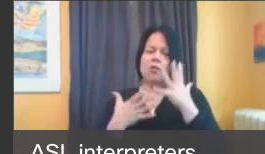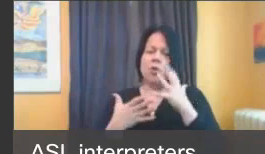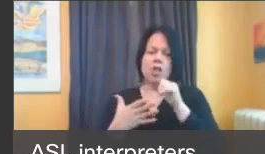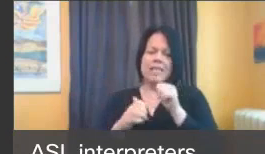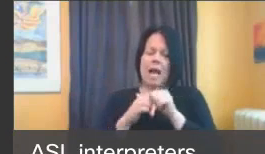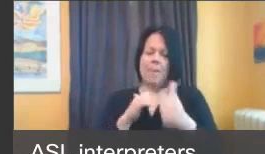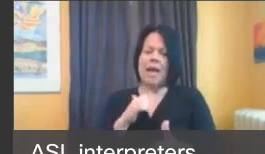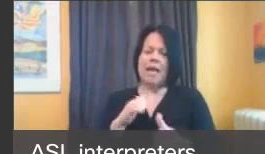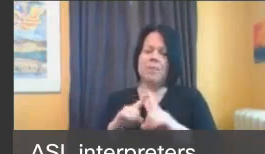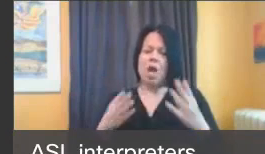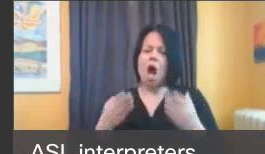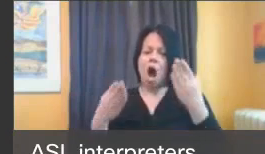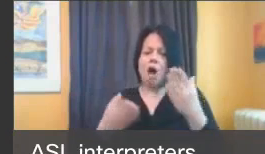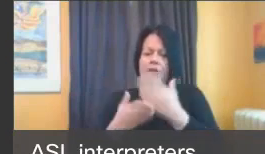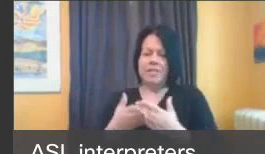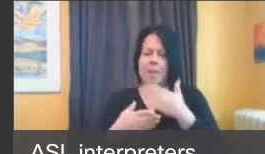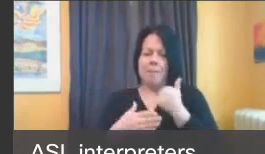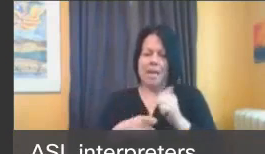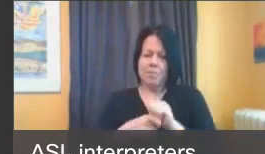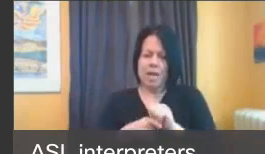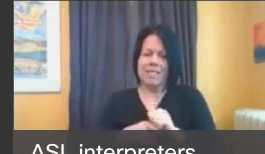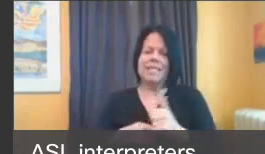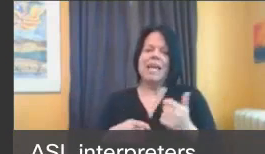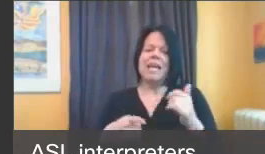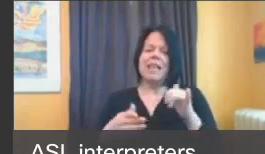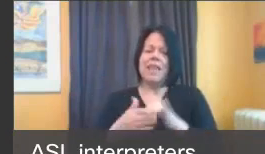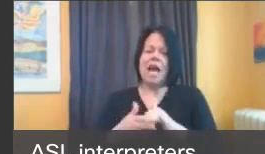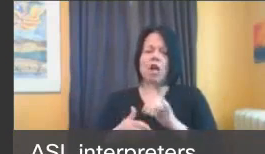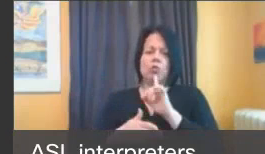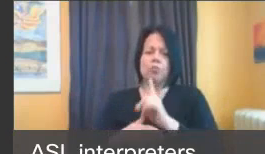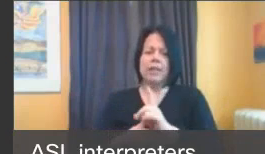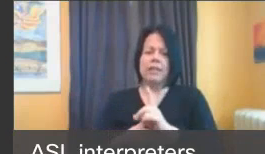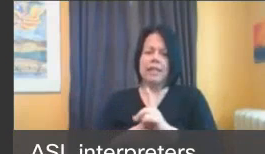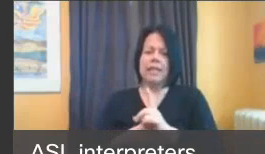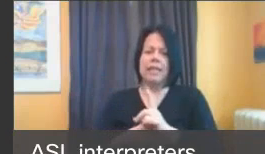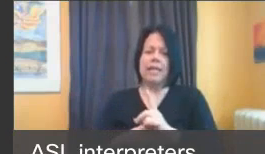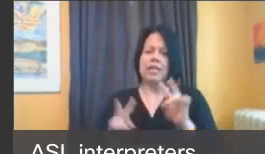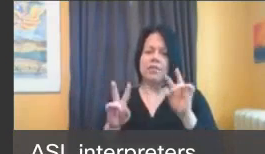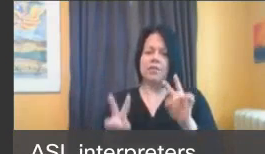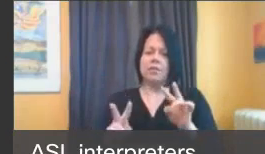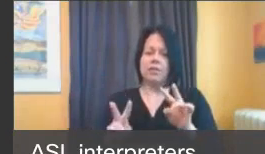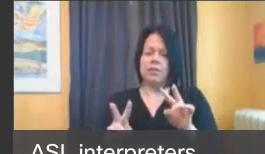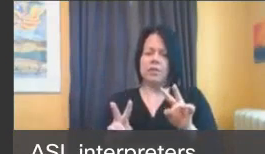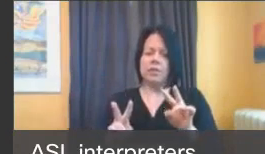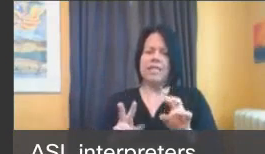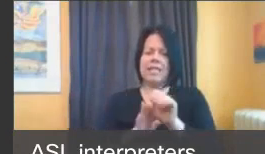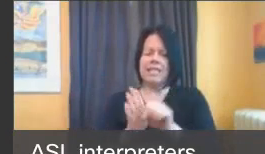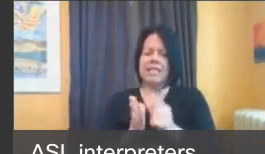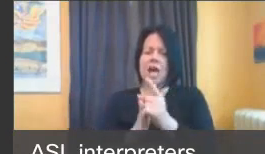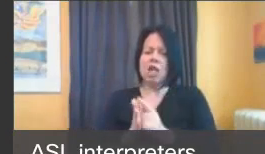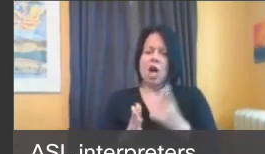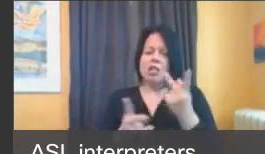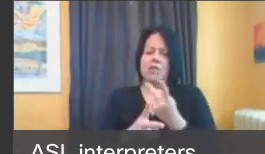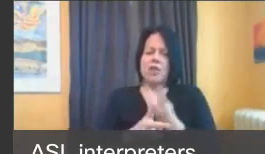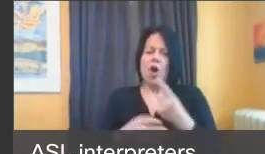offered some best practices that really sort of looked at the states writ large and tried to figure out what was working for